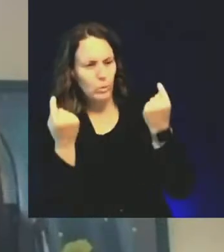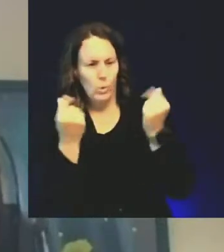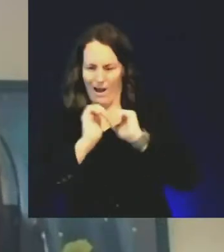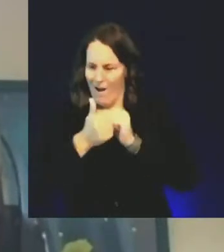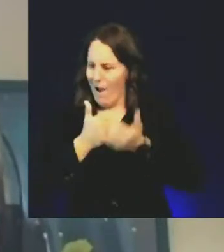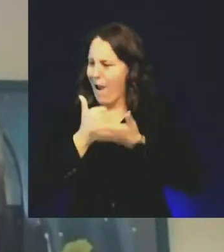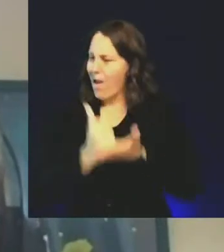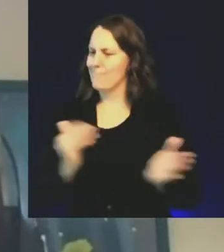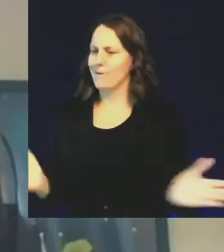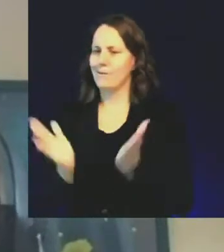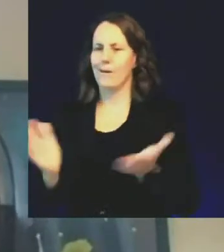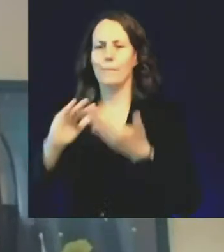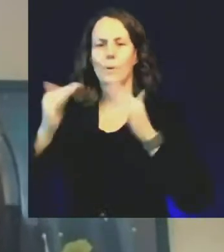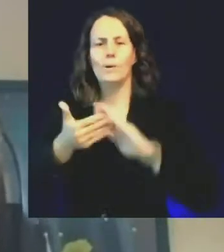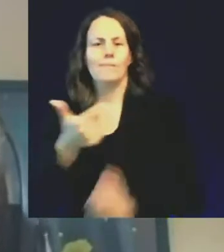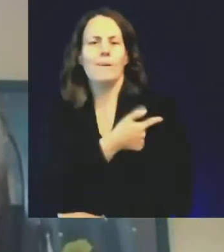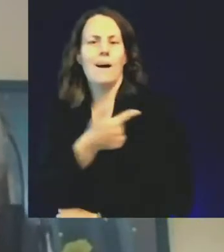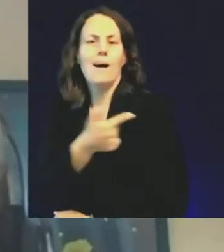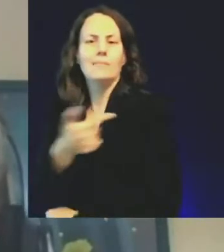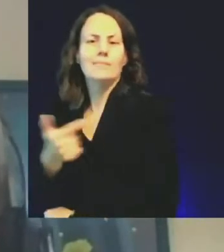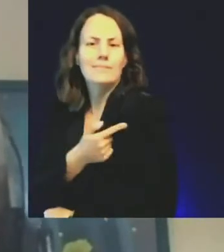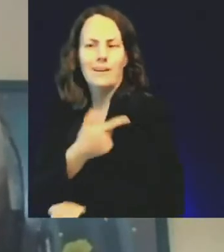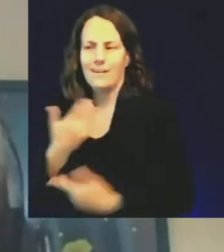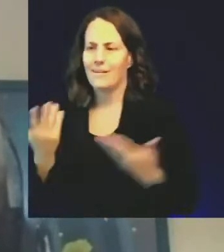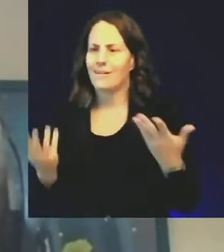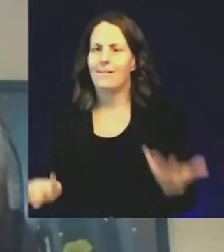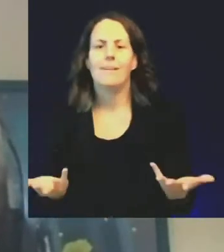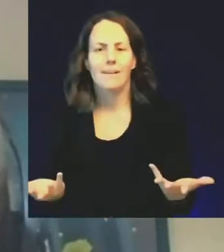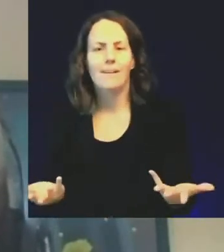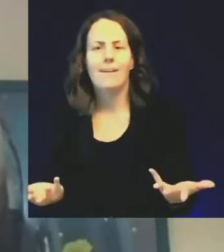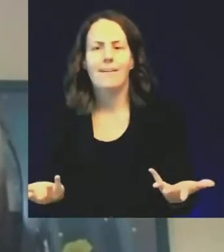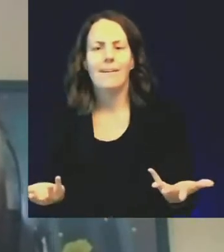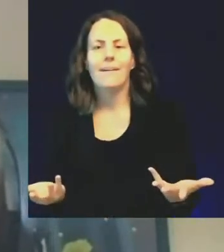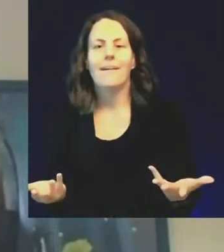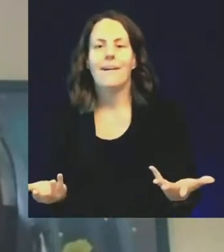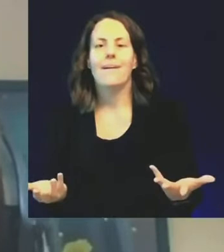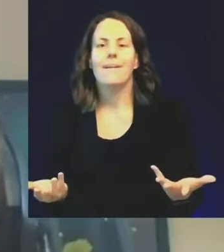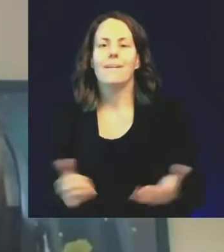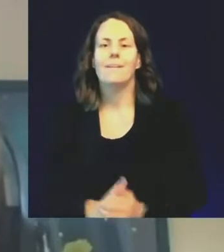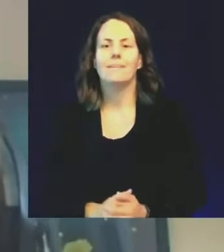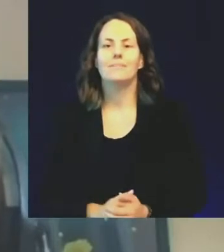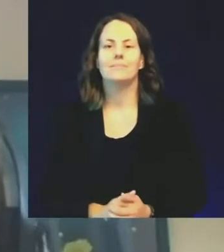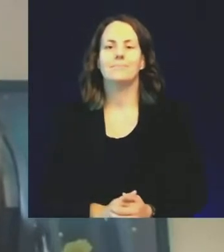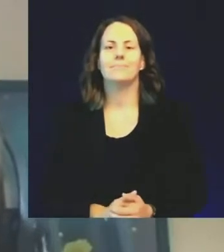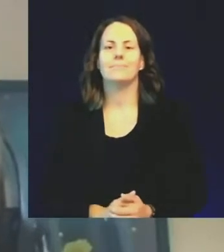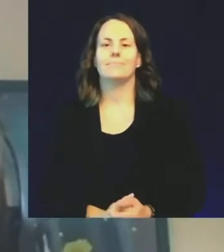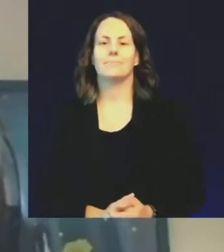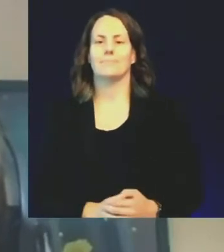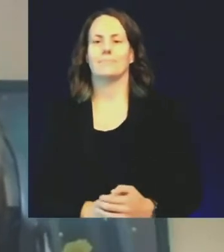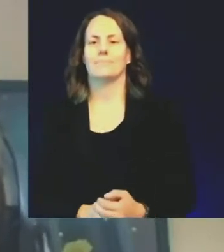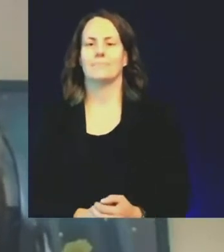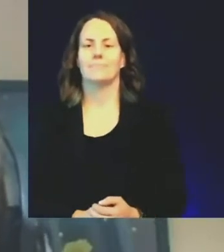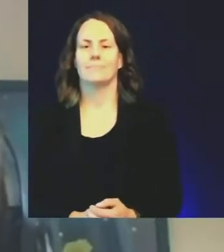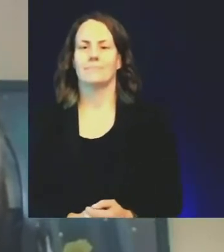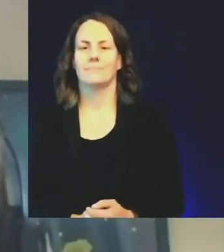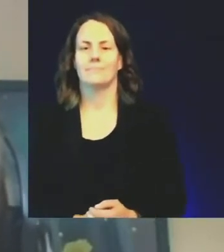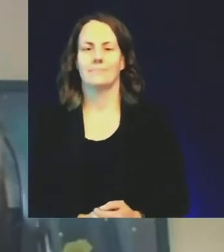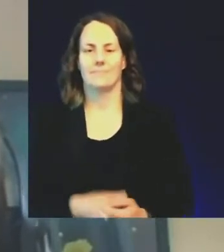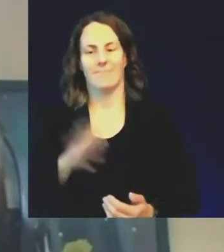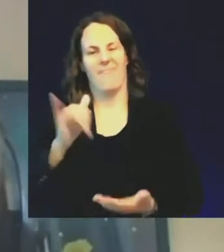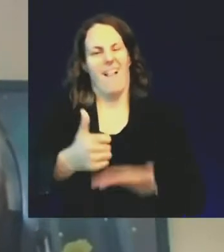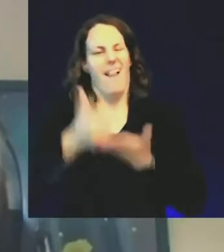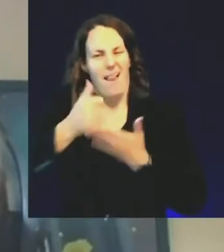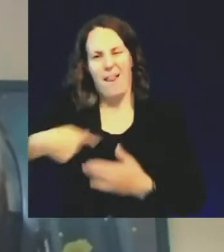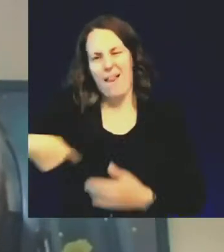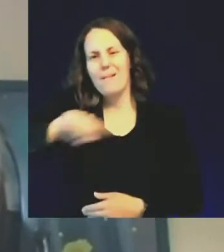they can continue to customize their outreach and vaccination efforts to continue to improve